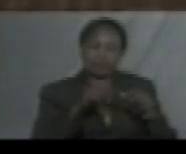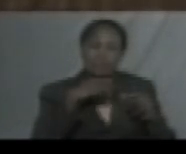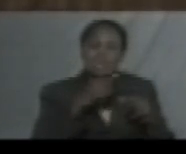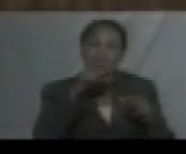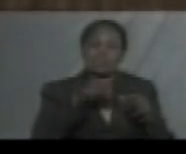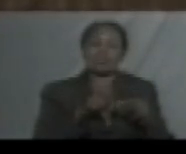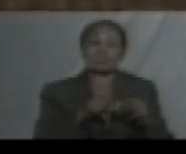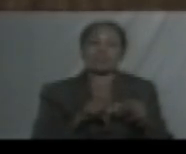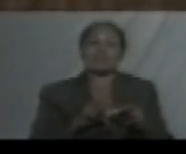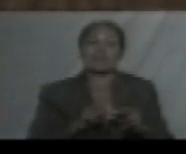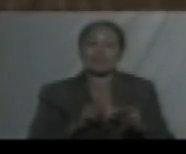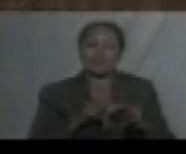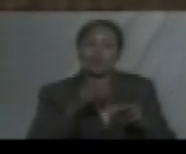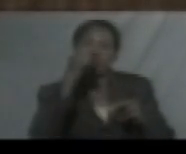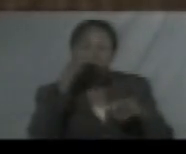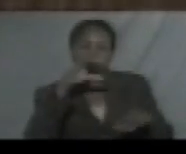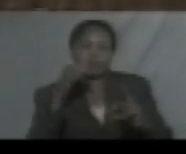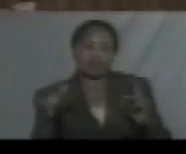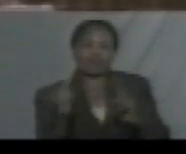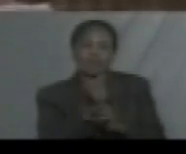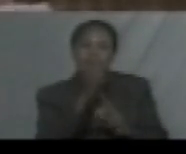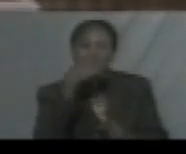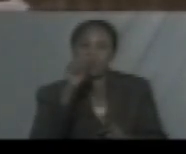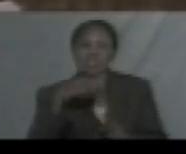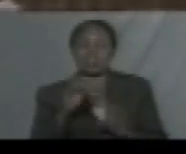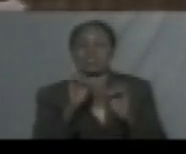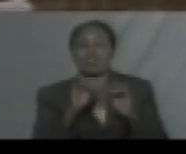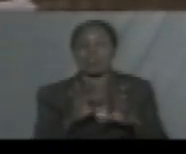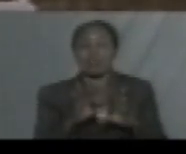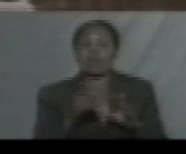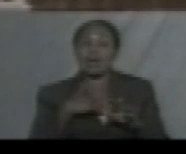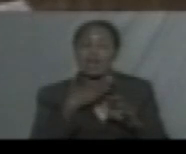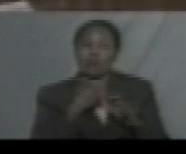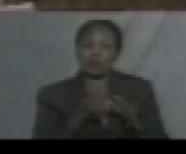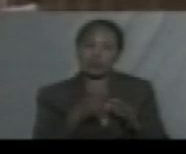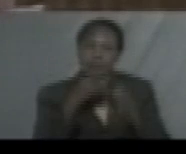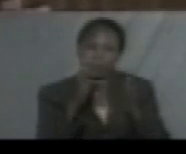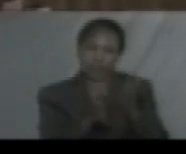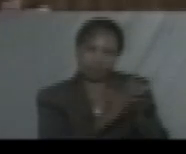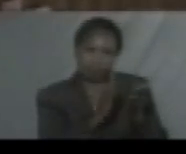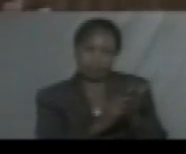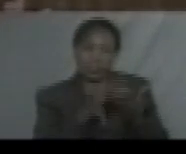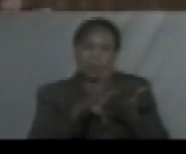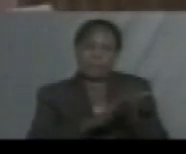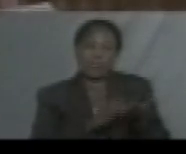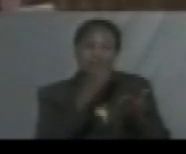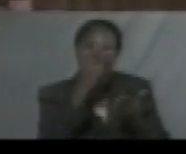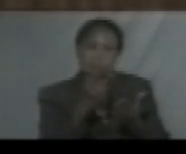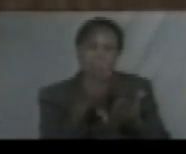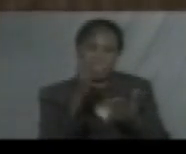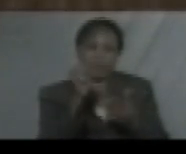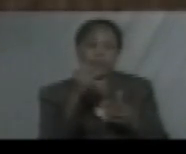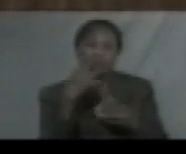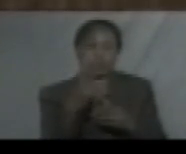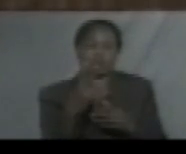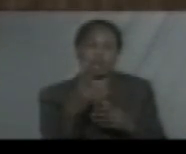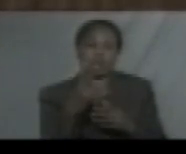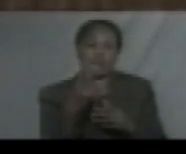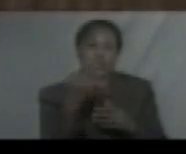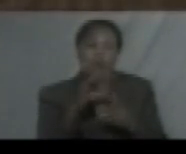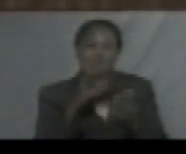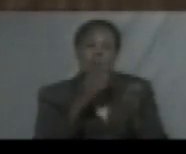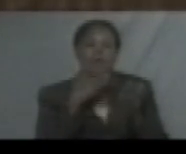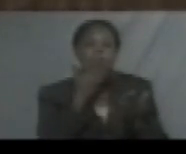non-responsive in many respects. And I would wish to refer your Lordship to page 352 of